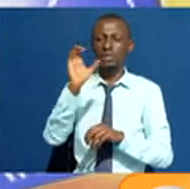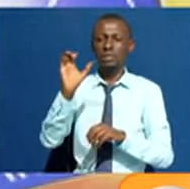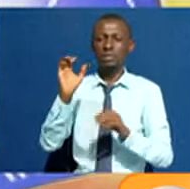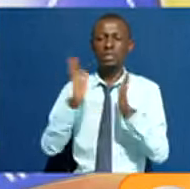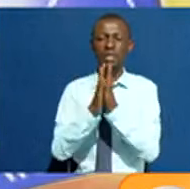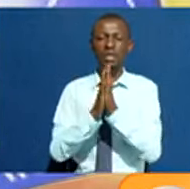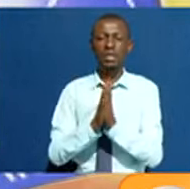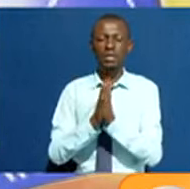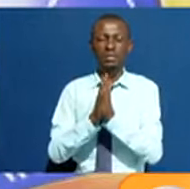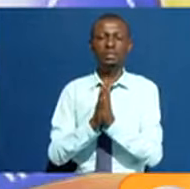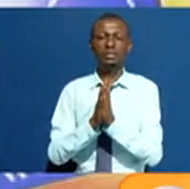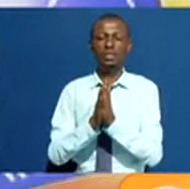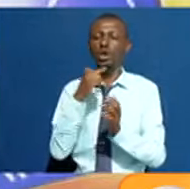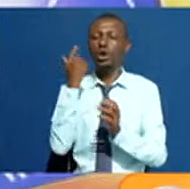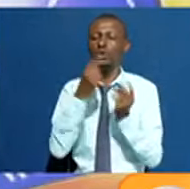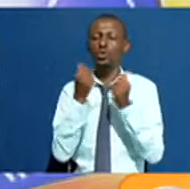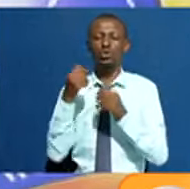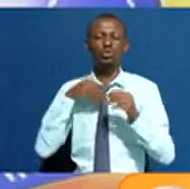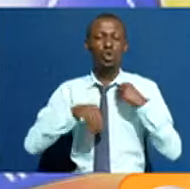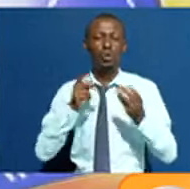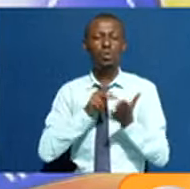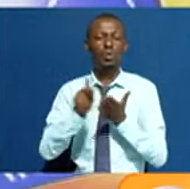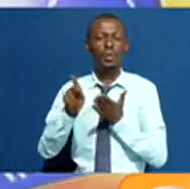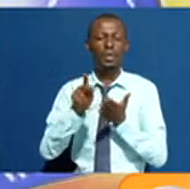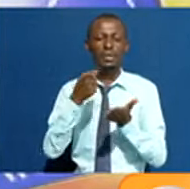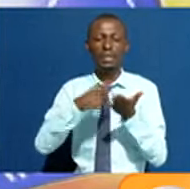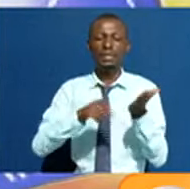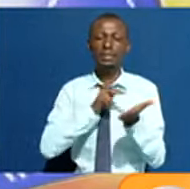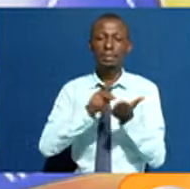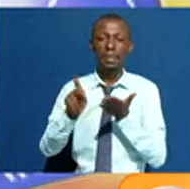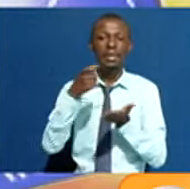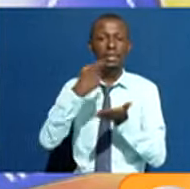for by the taxpayer, yet